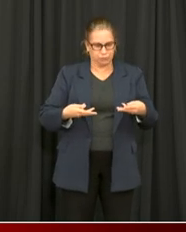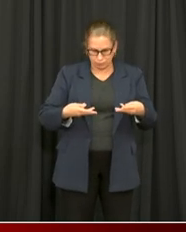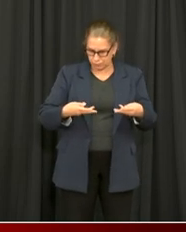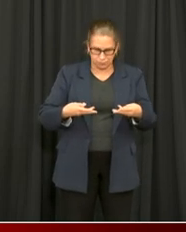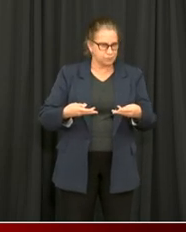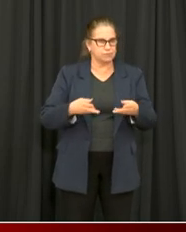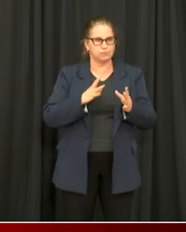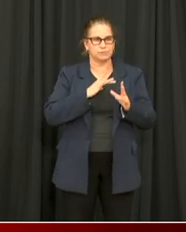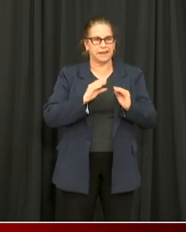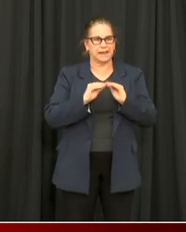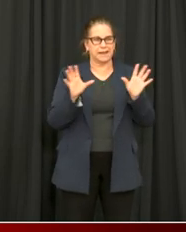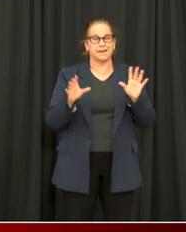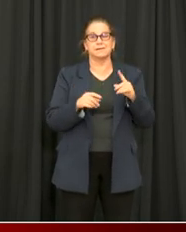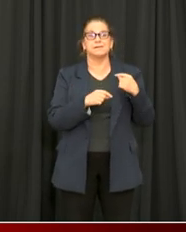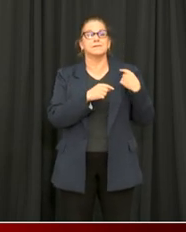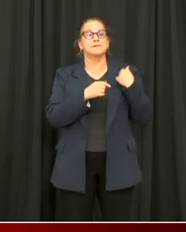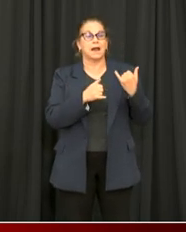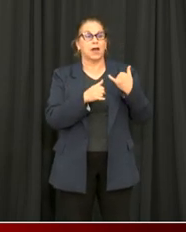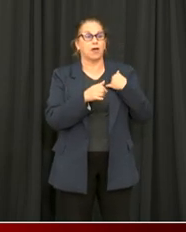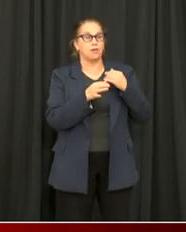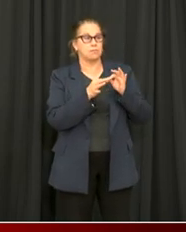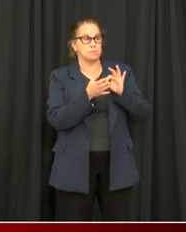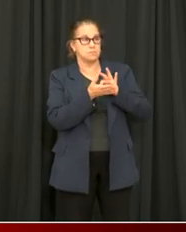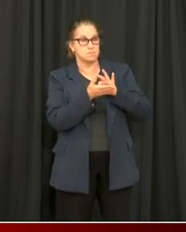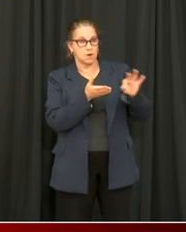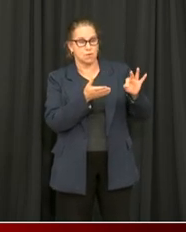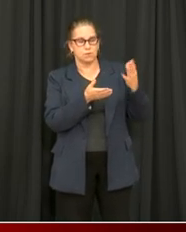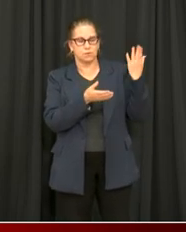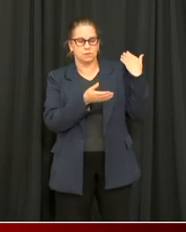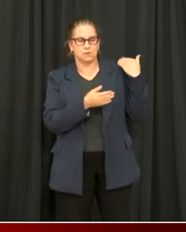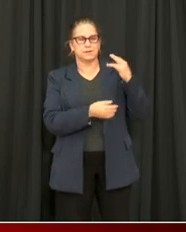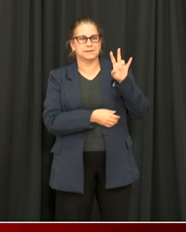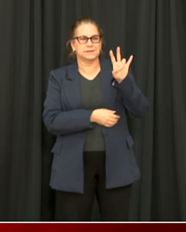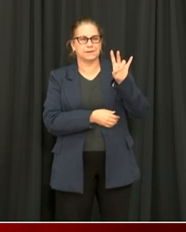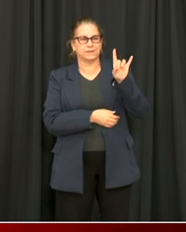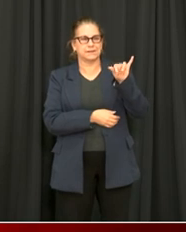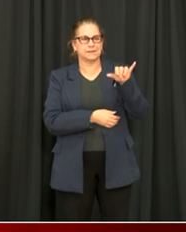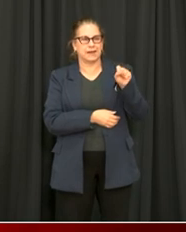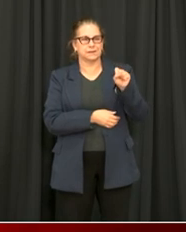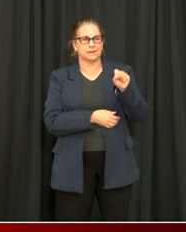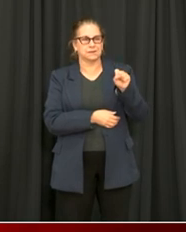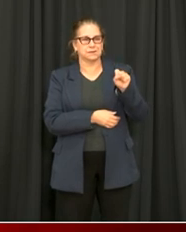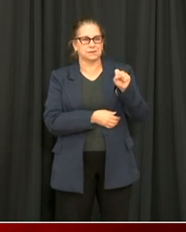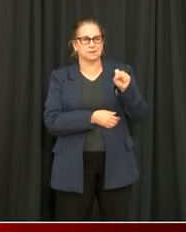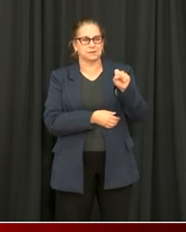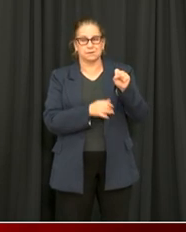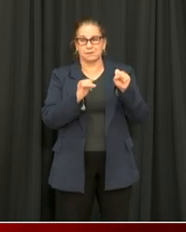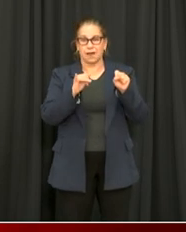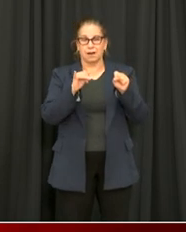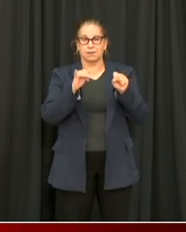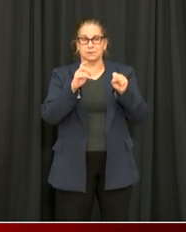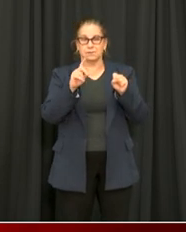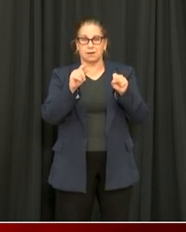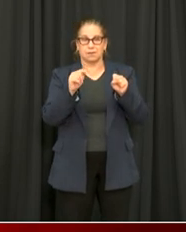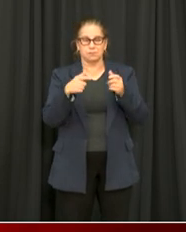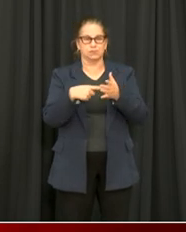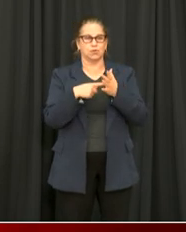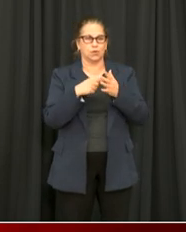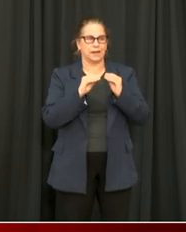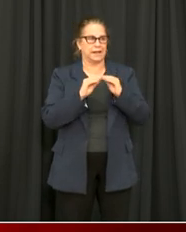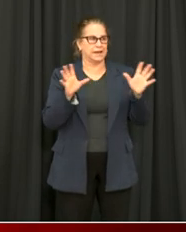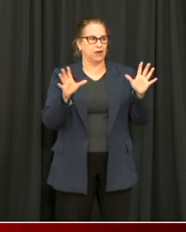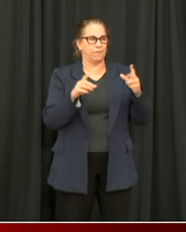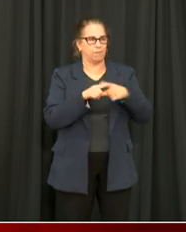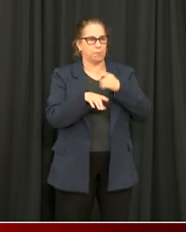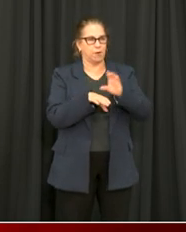some of that calculation is being done in a data system that automatically reports over into a data system